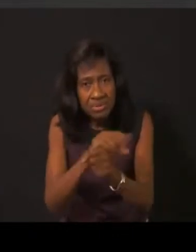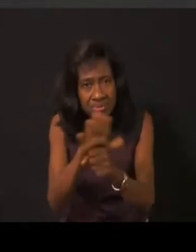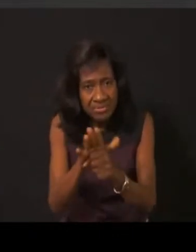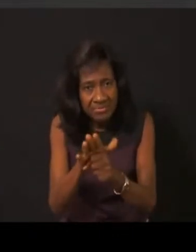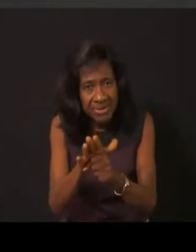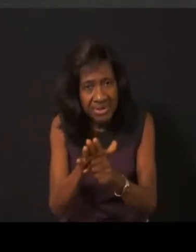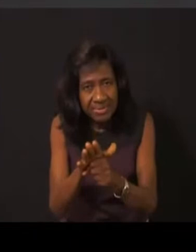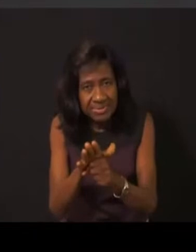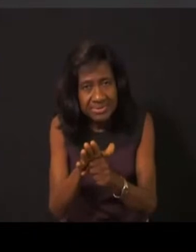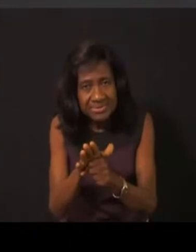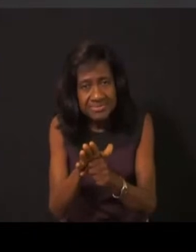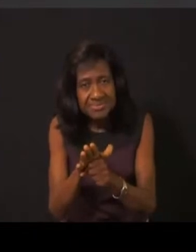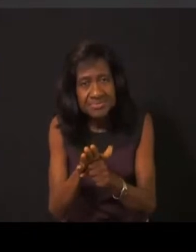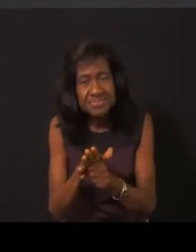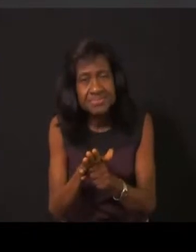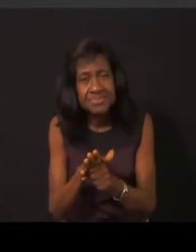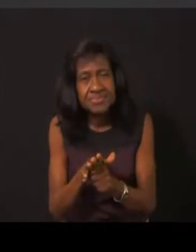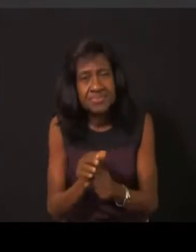us a